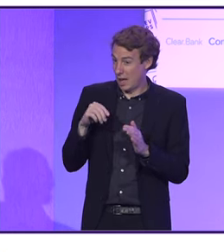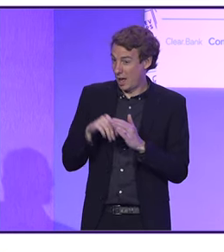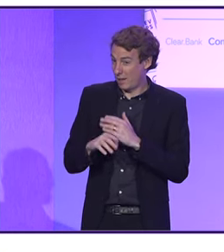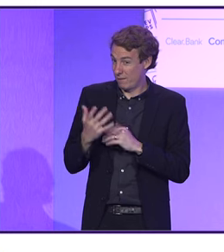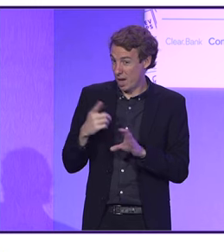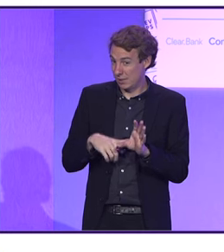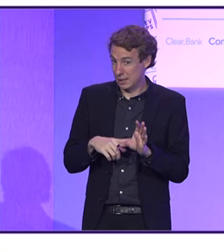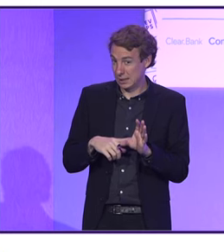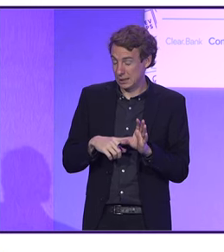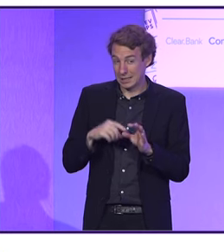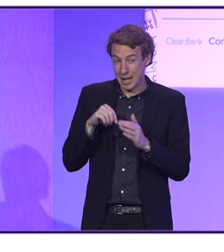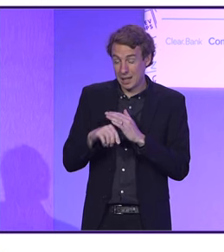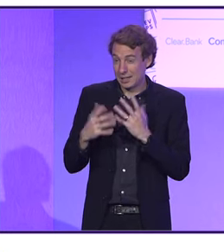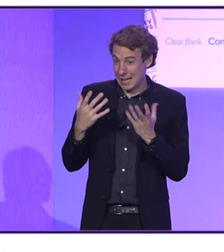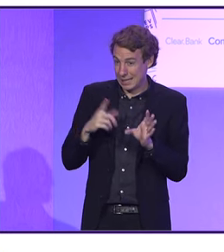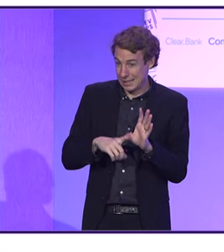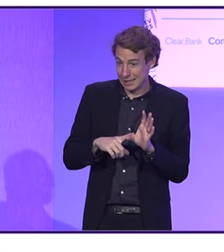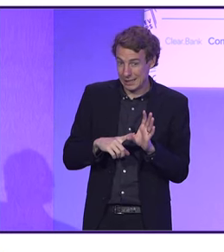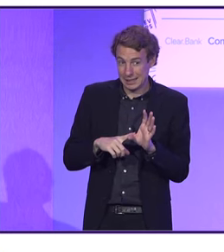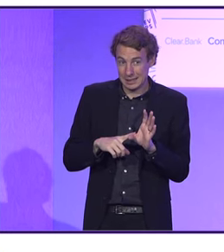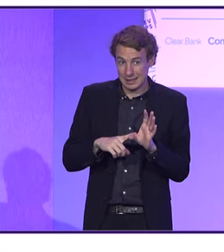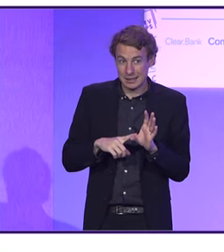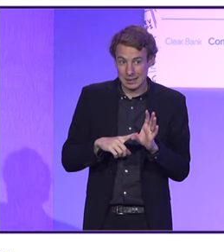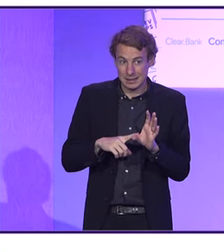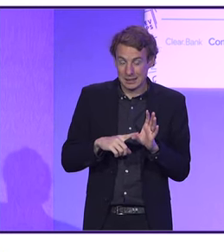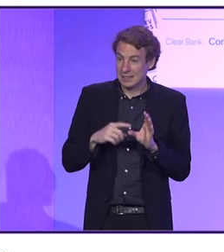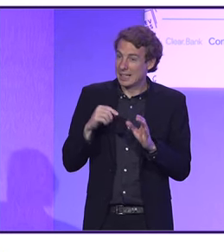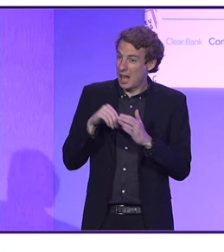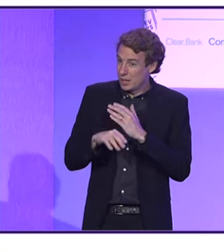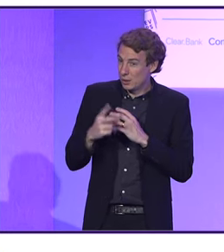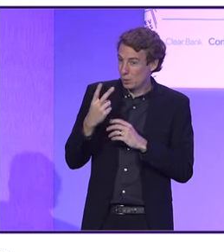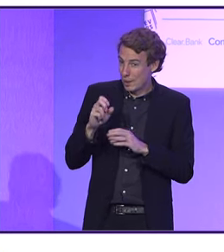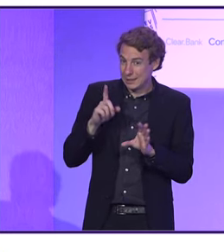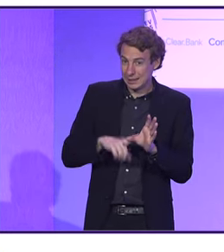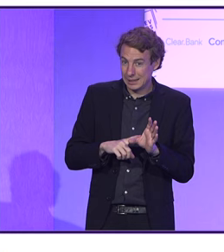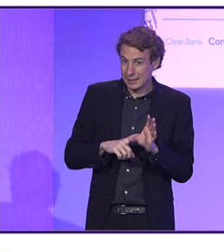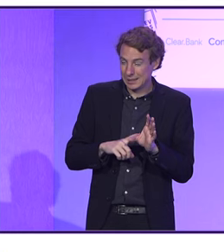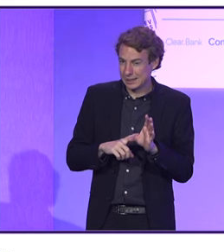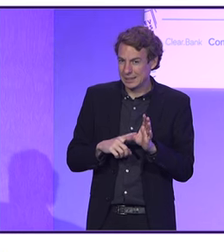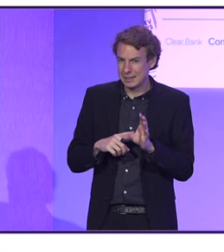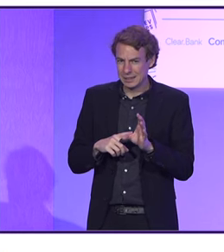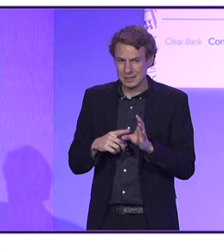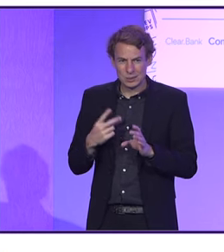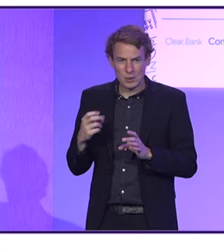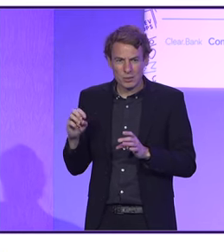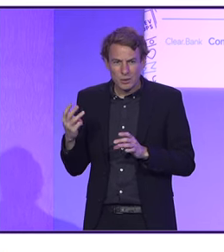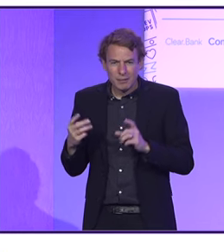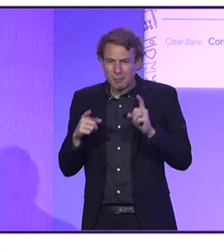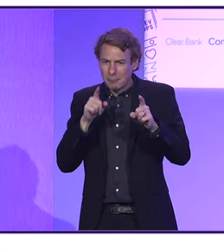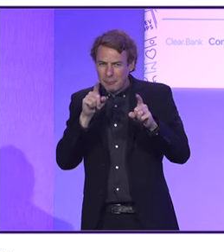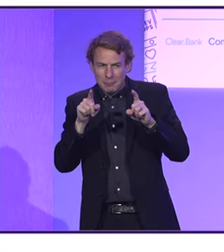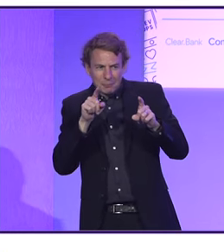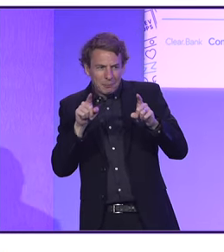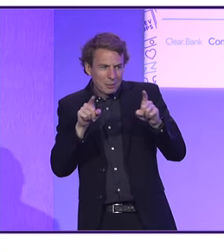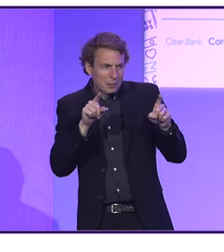5 years, less than 10 years, less than 20 years, 2003. We've still got anyone? One guy?